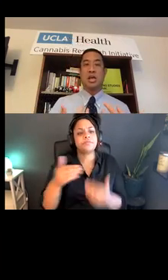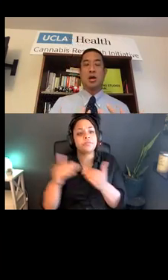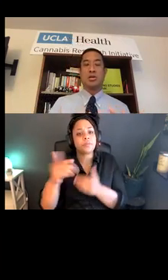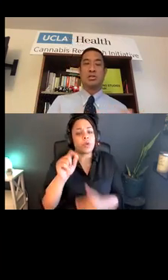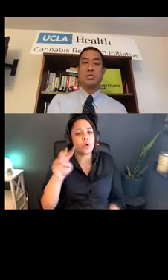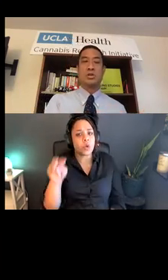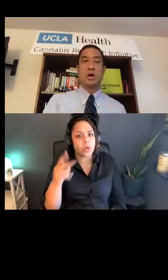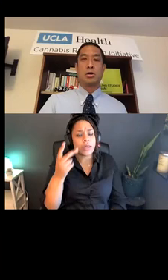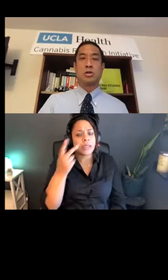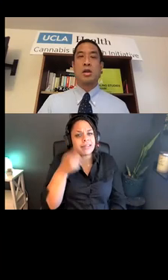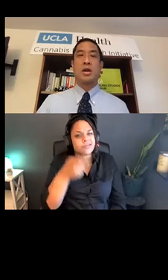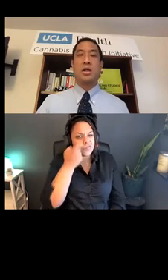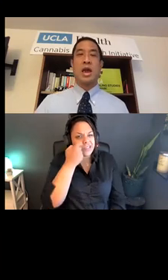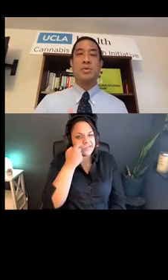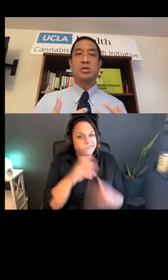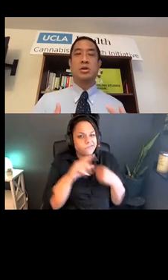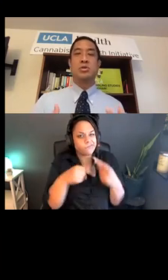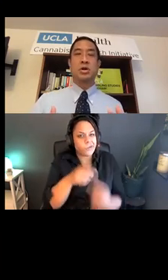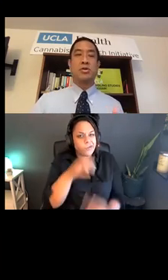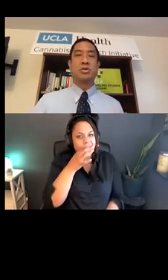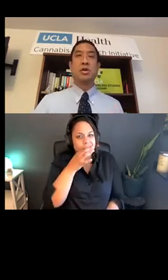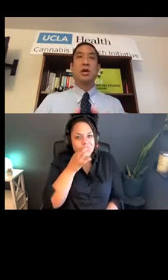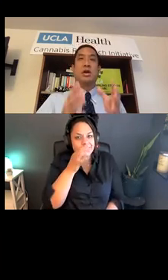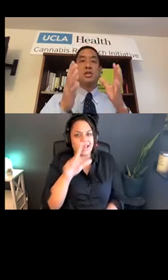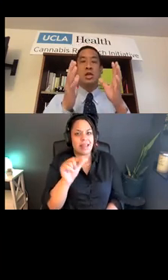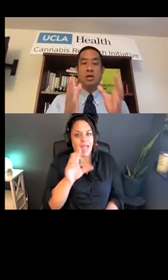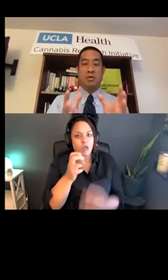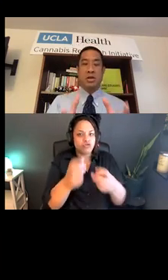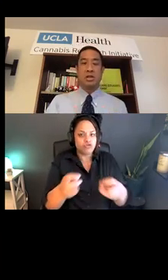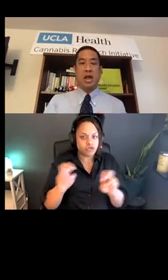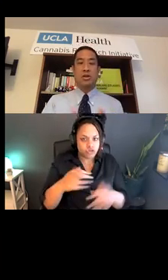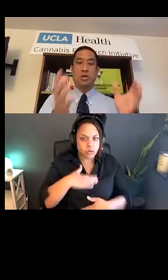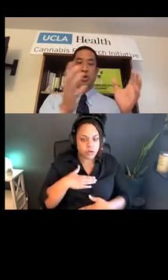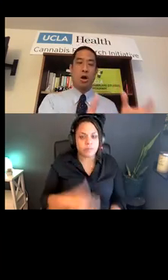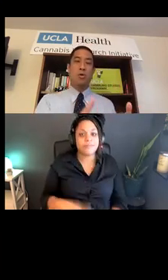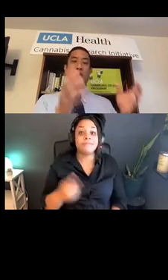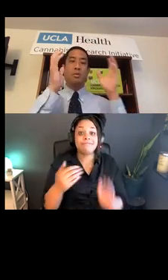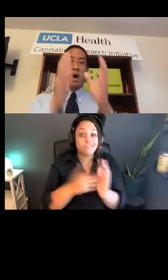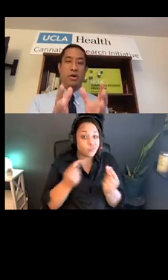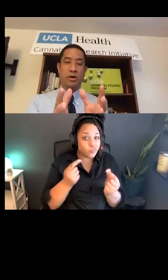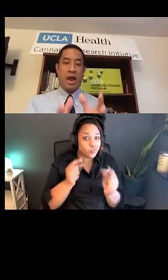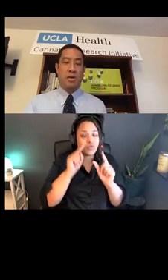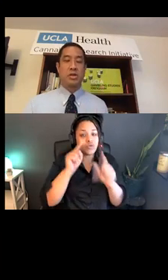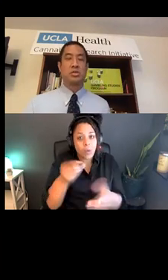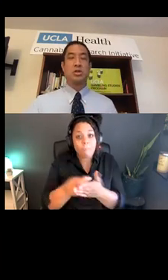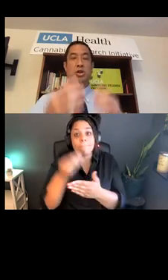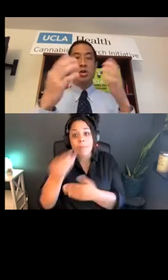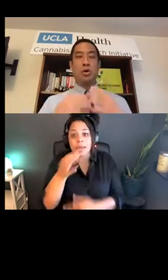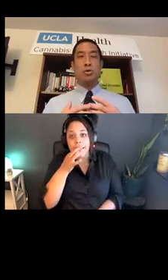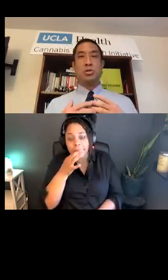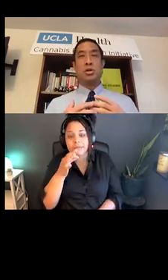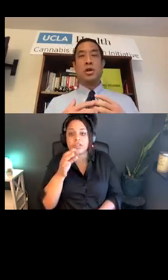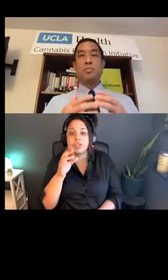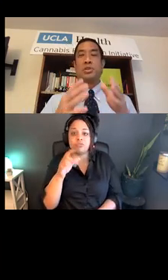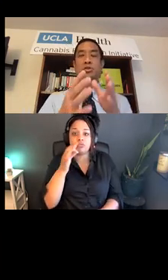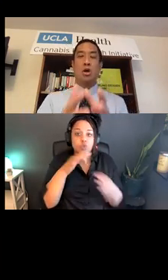see here, this is a recent article talking about cannabis consumption lounges. These are places, again, you go, you buy your cannabis, you